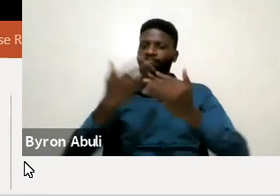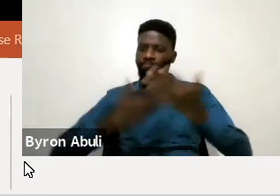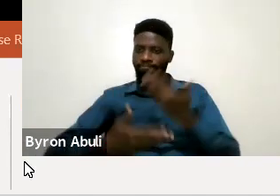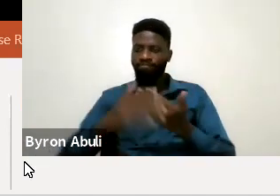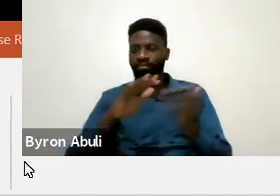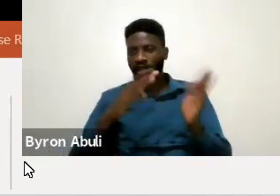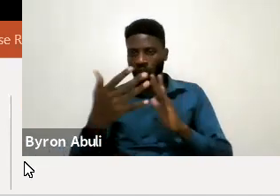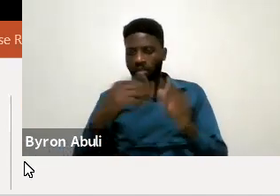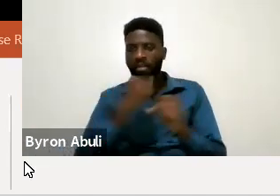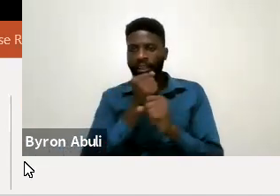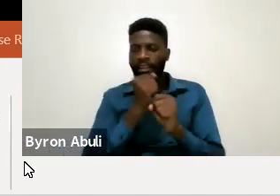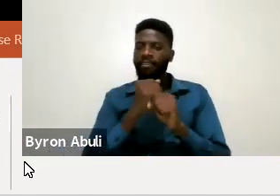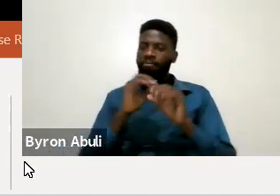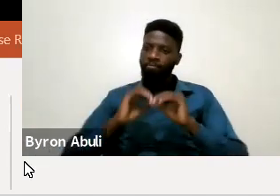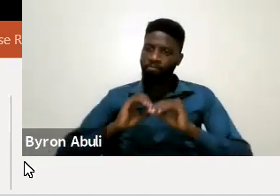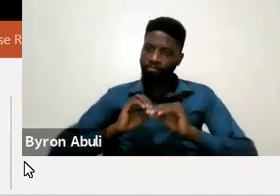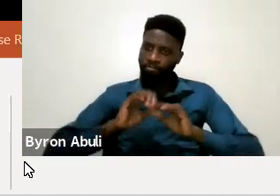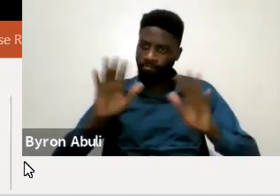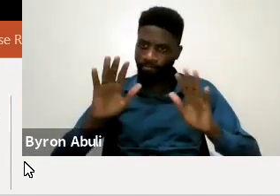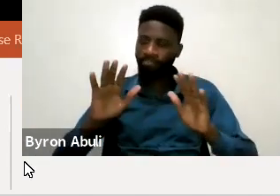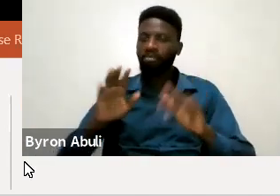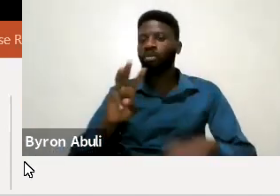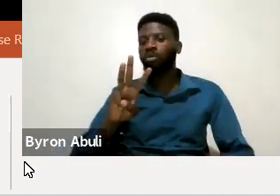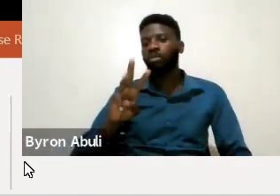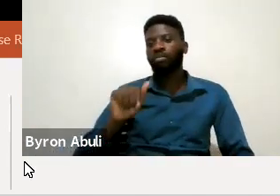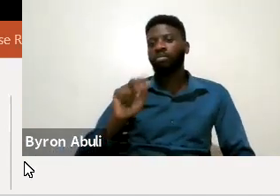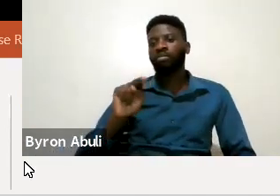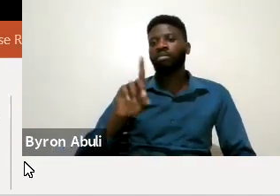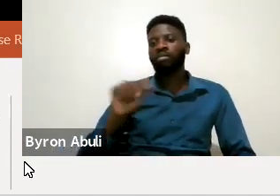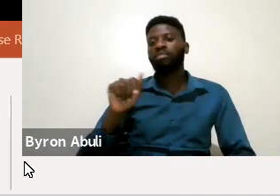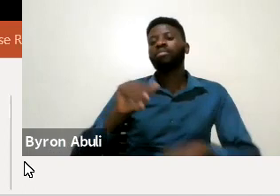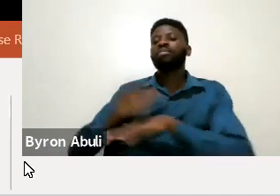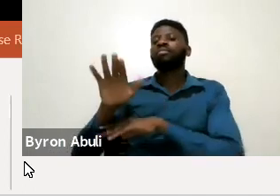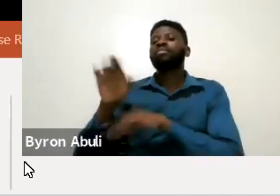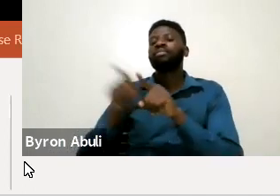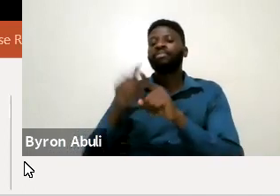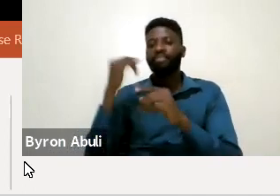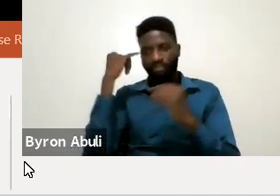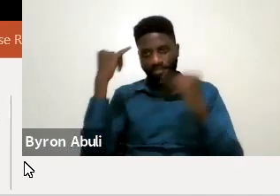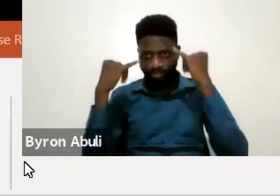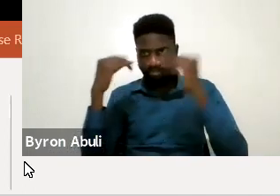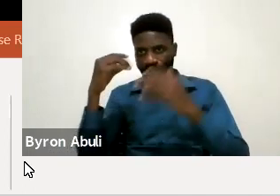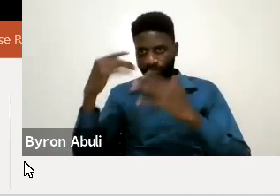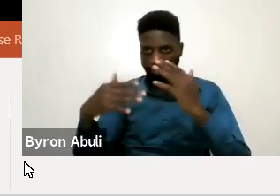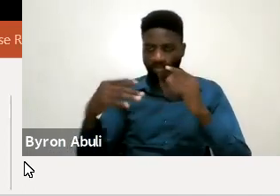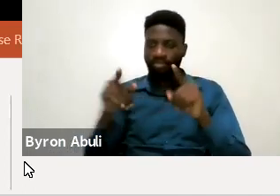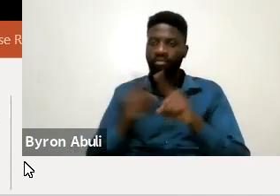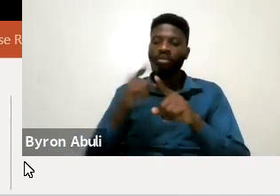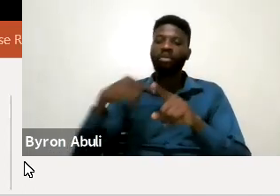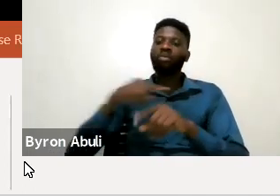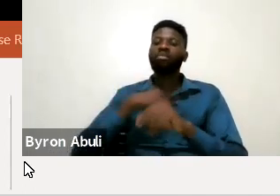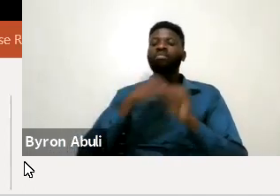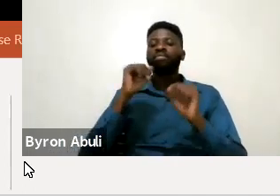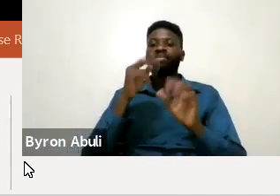it trend, also share the ideas with Wandia so that we can all make it a participatory event for all of